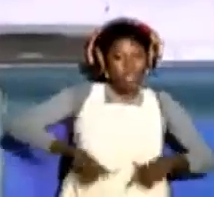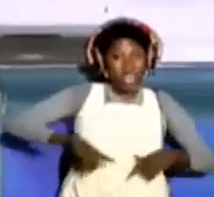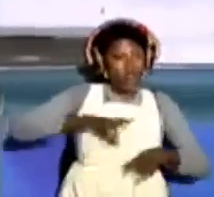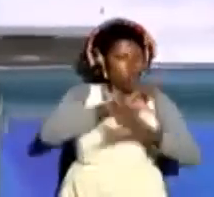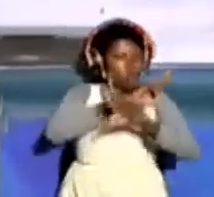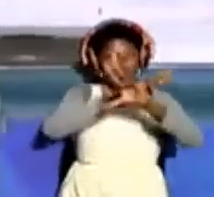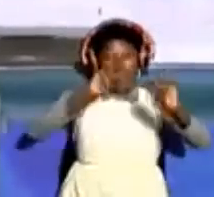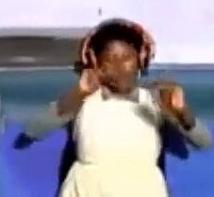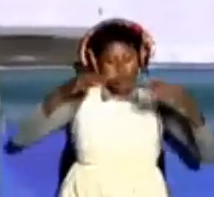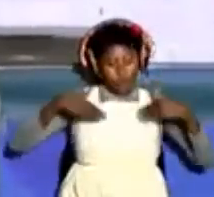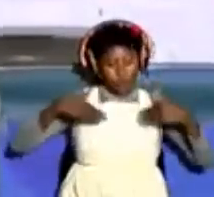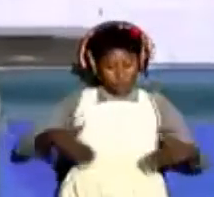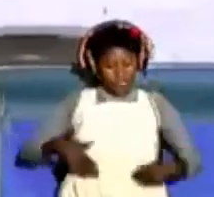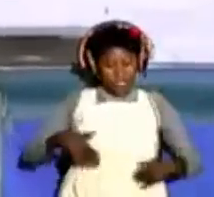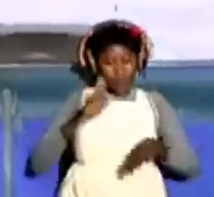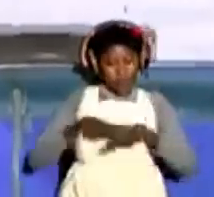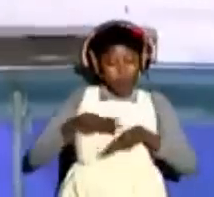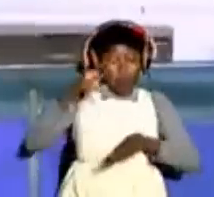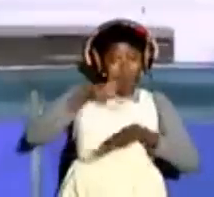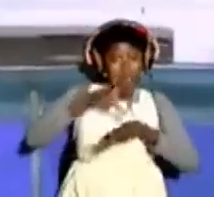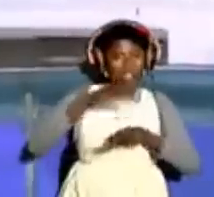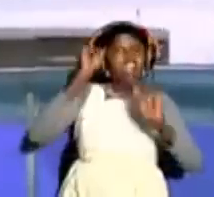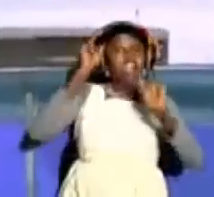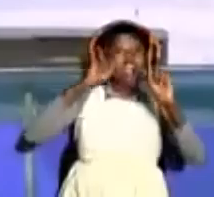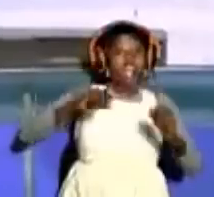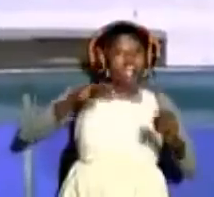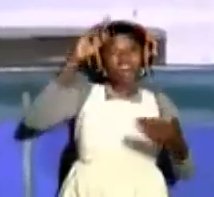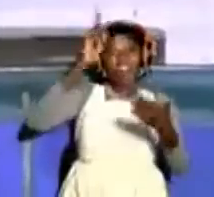nobody on earth can disapprove him.